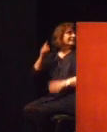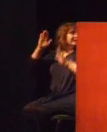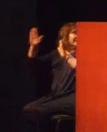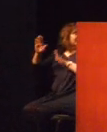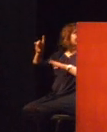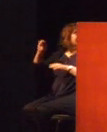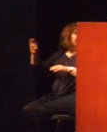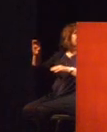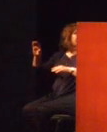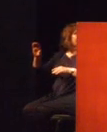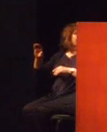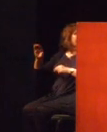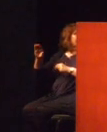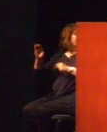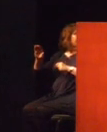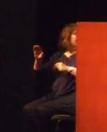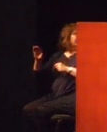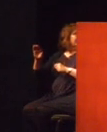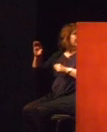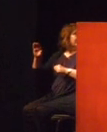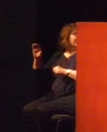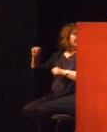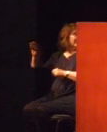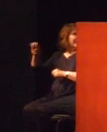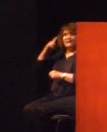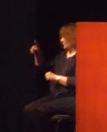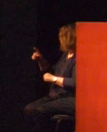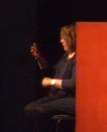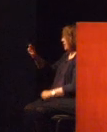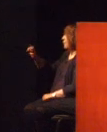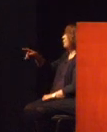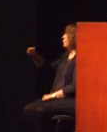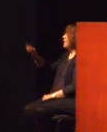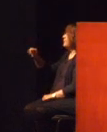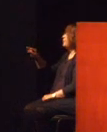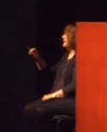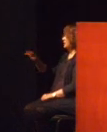from PBS. So a couple resources for you to check out.